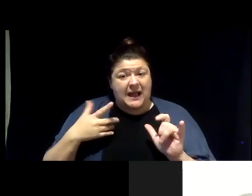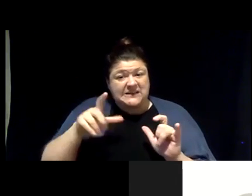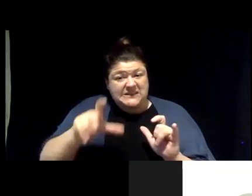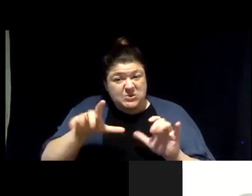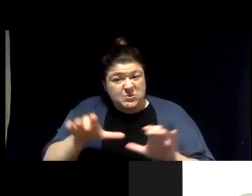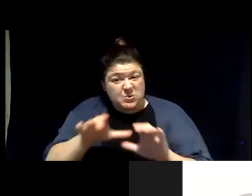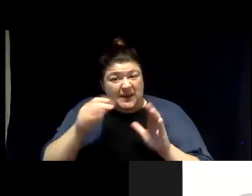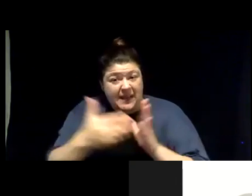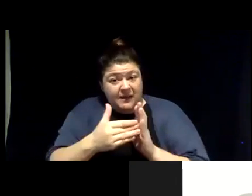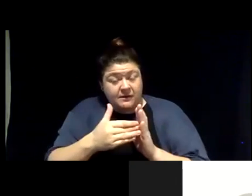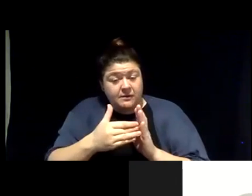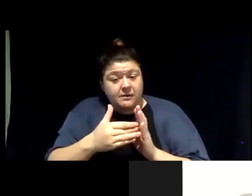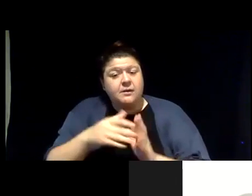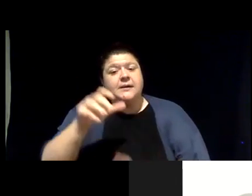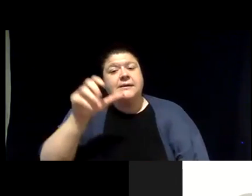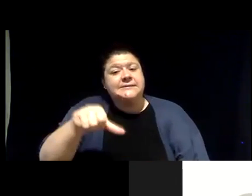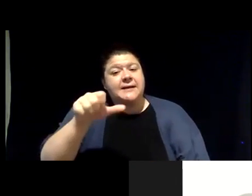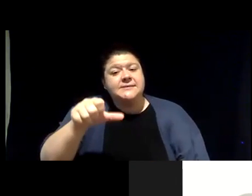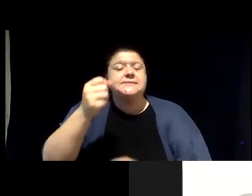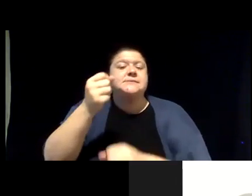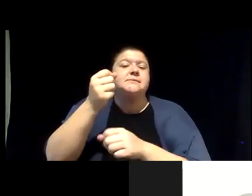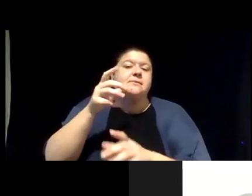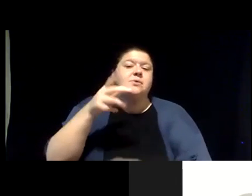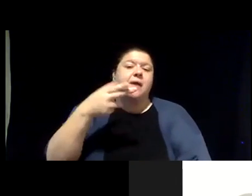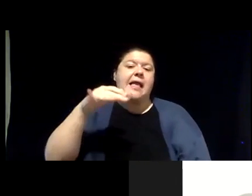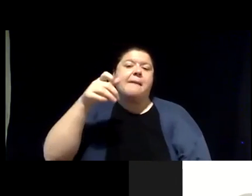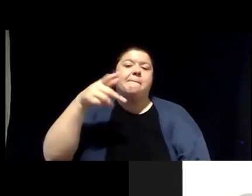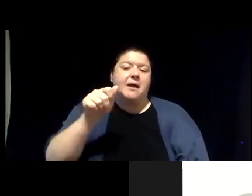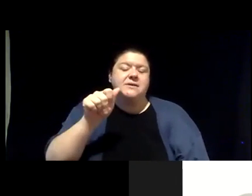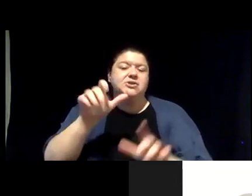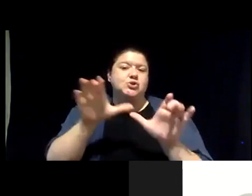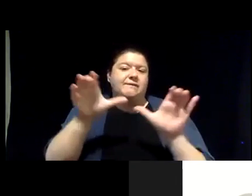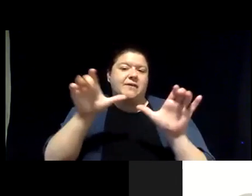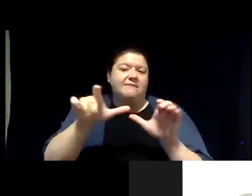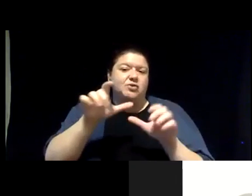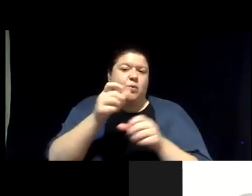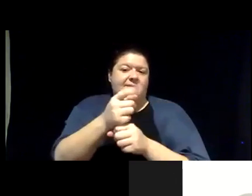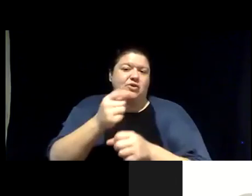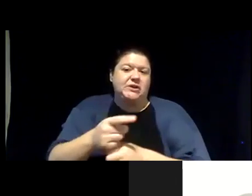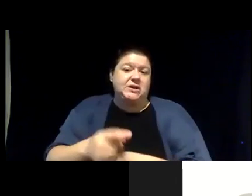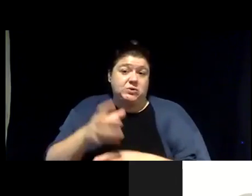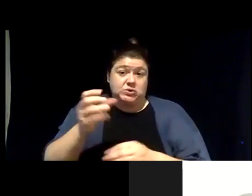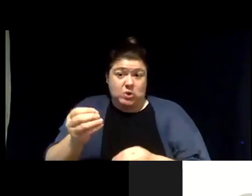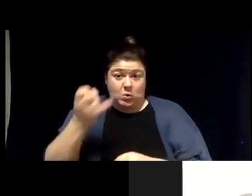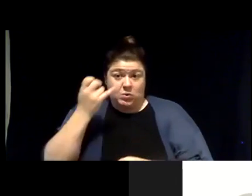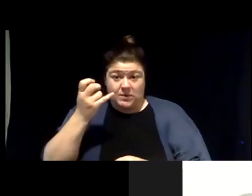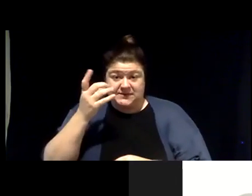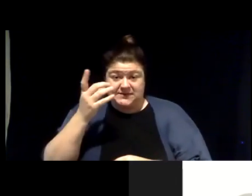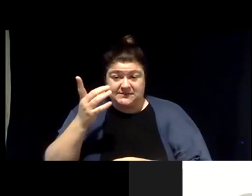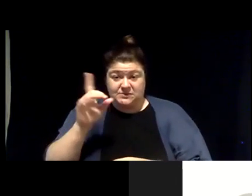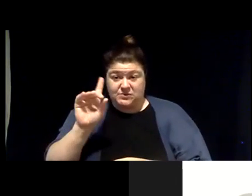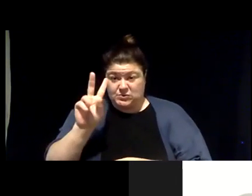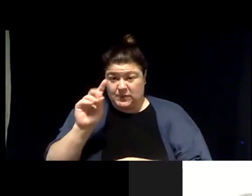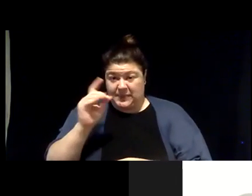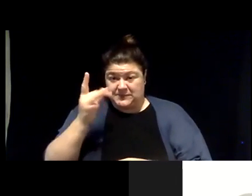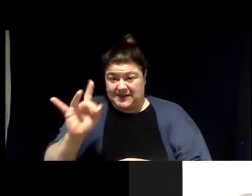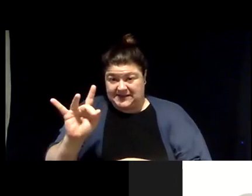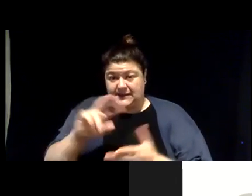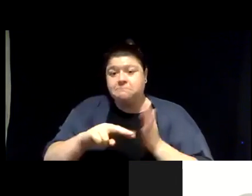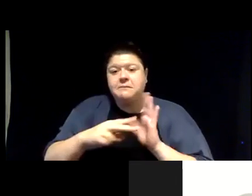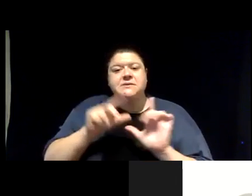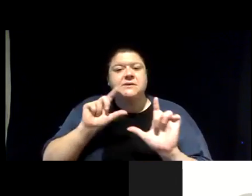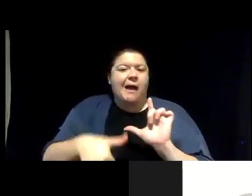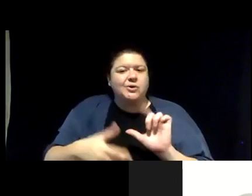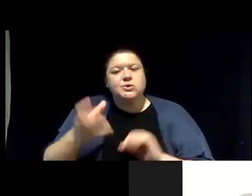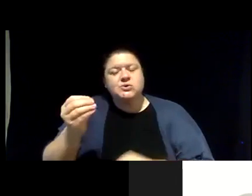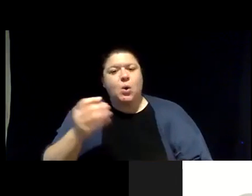Yeah, because you're supposed to get a new HIPAA certificate every year. So if yours is dated 2018, you'll be doing yourself